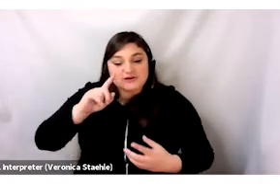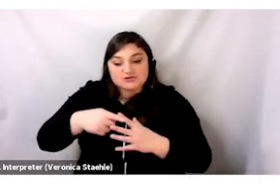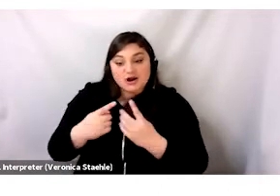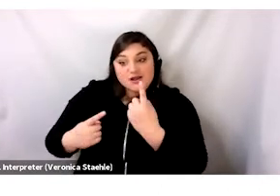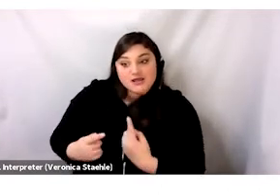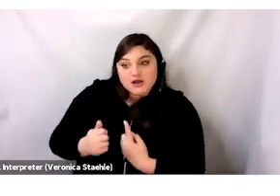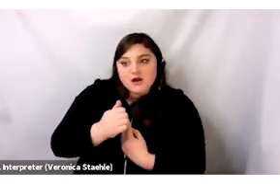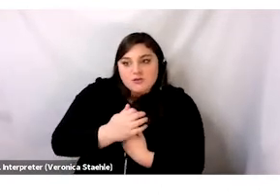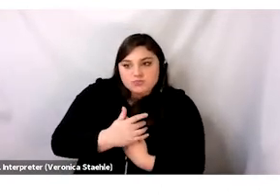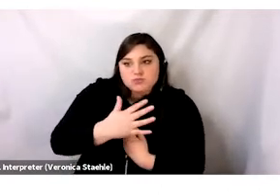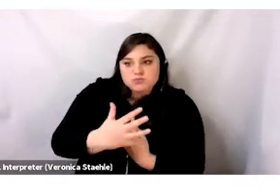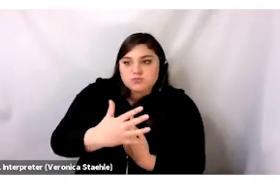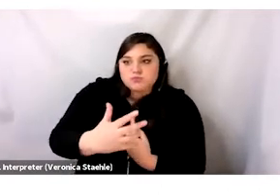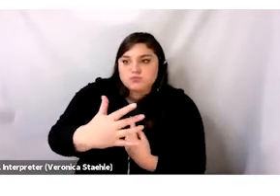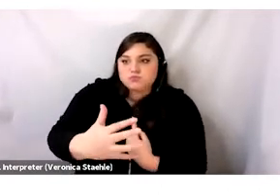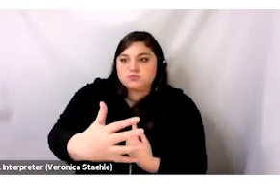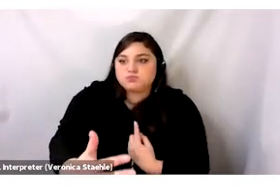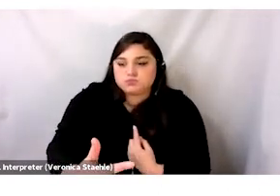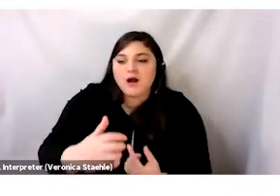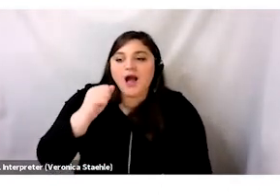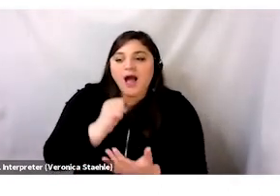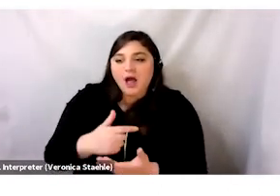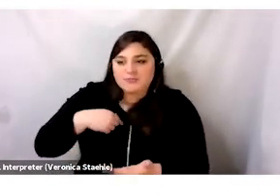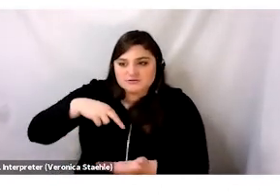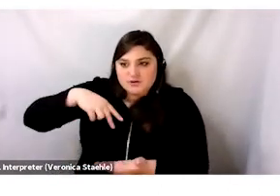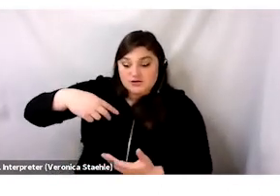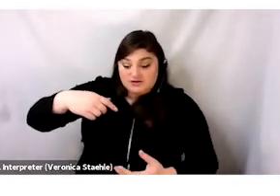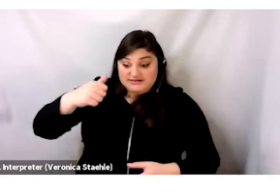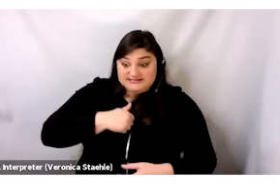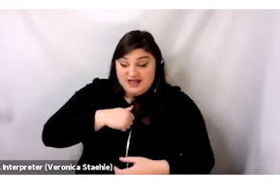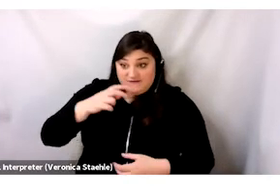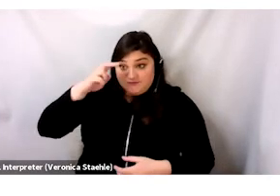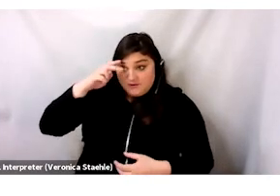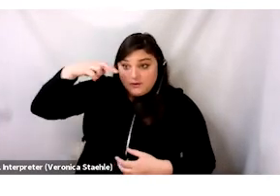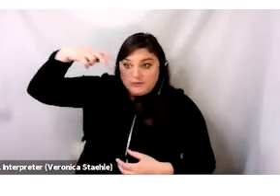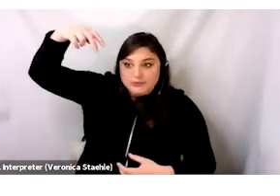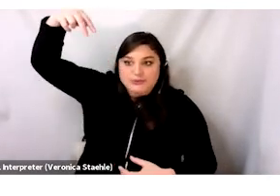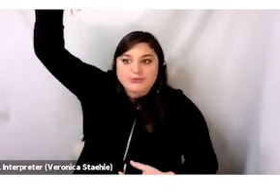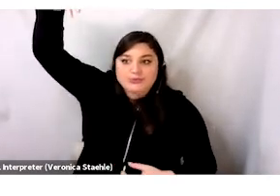and then helps us zoom out to a much more spacious perspective.